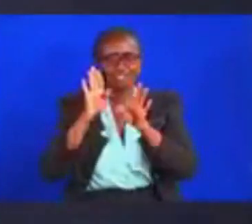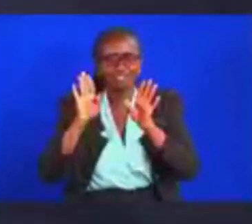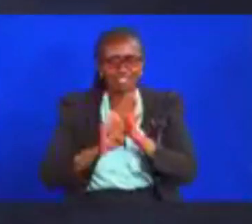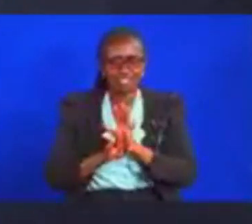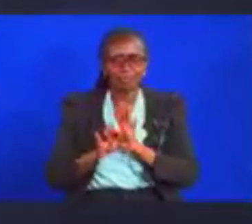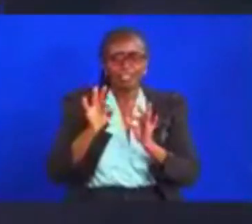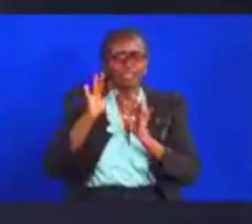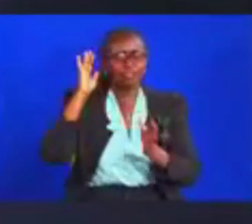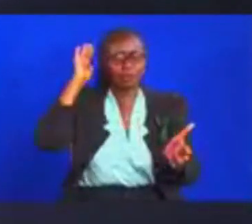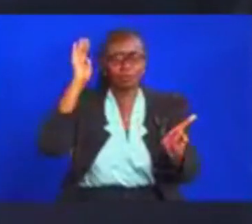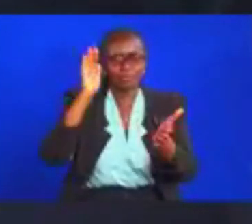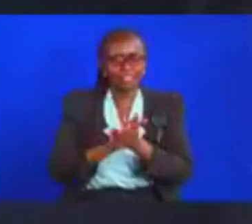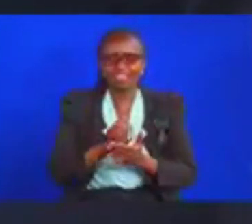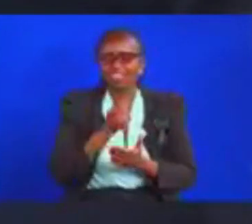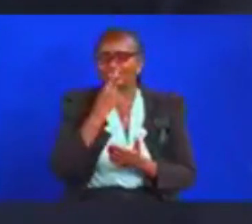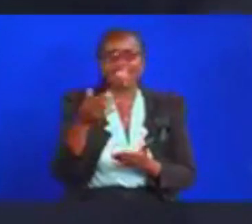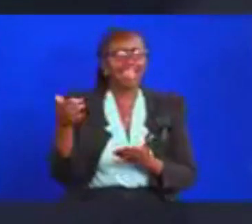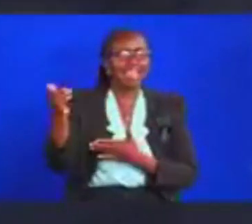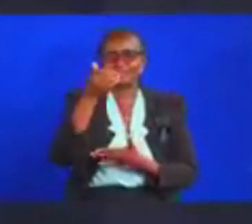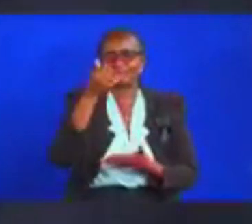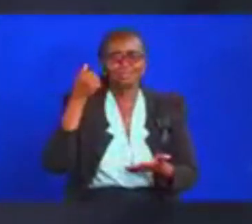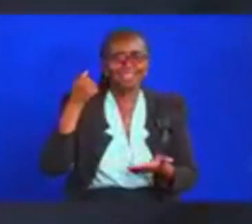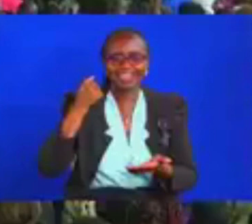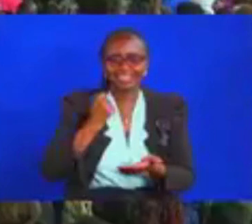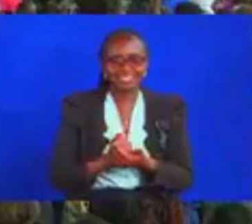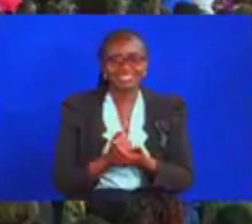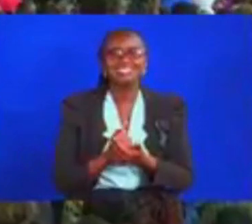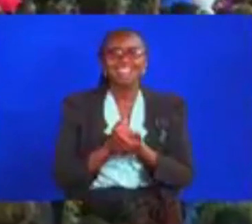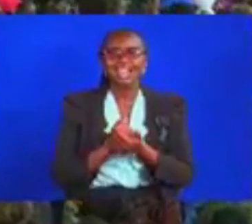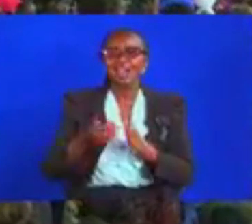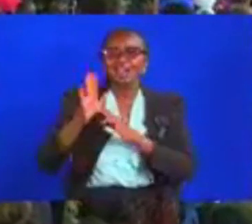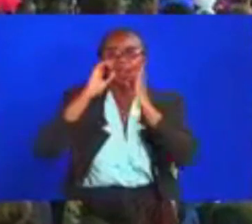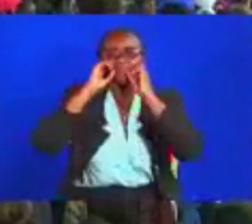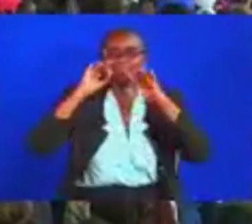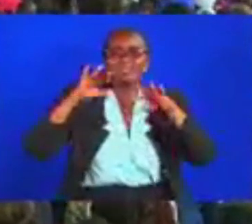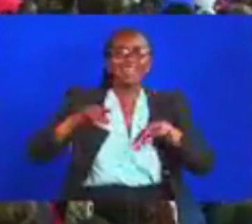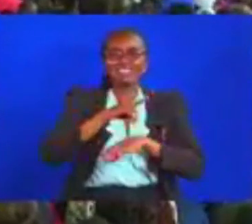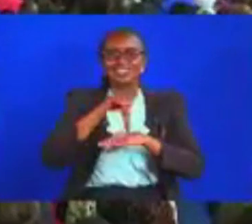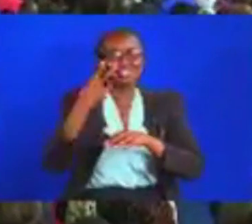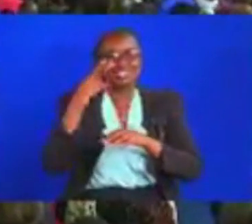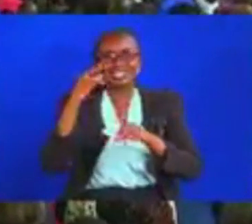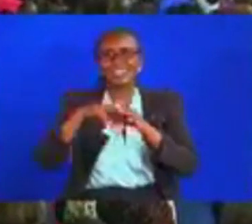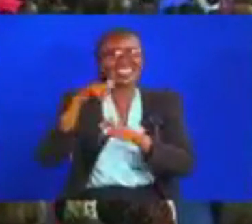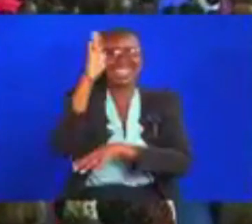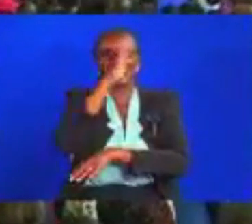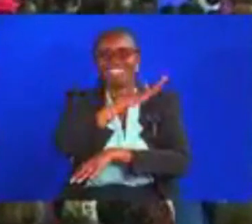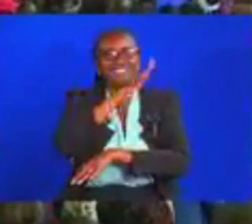believe that? Shout a loud amen. God bless you and see you in the evening.